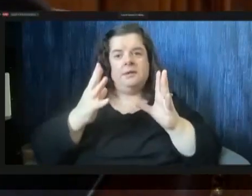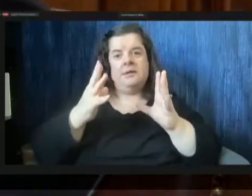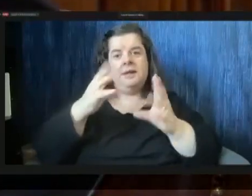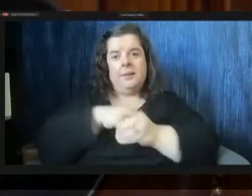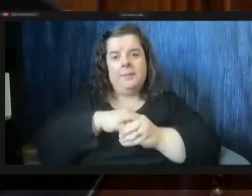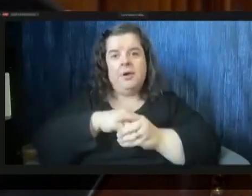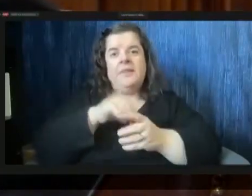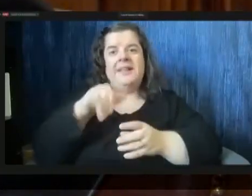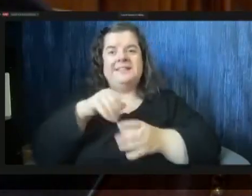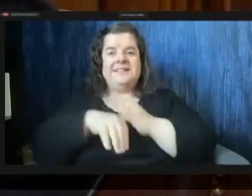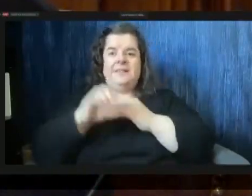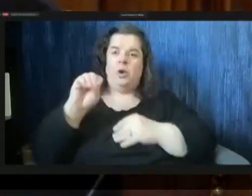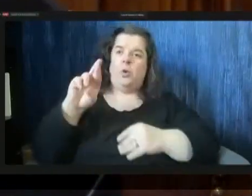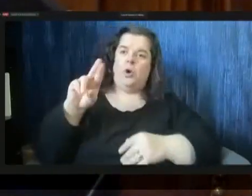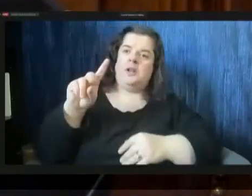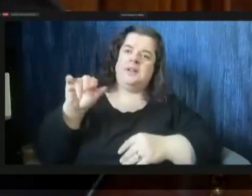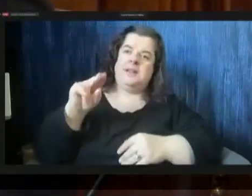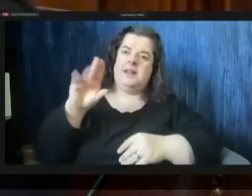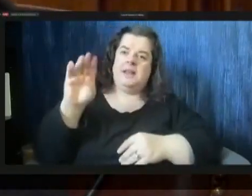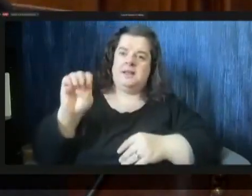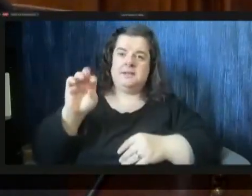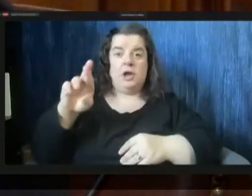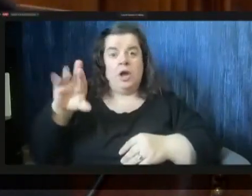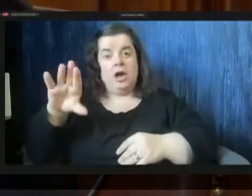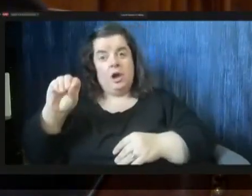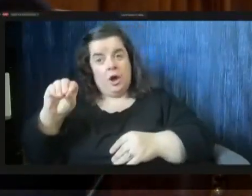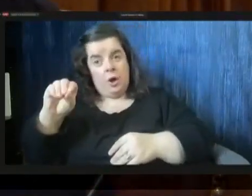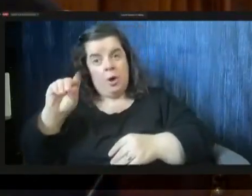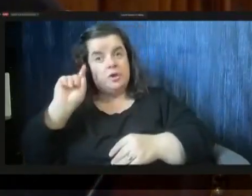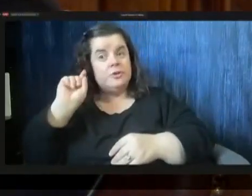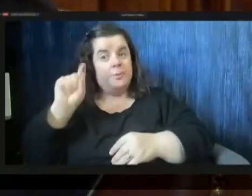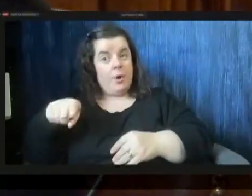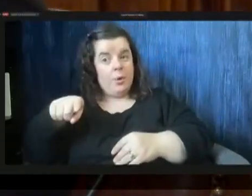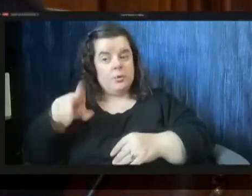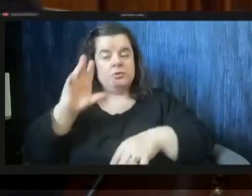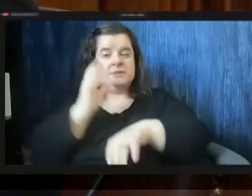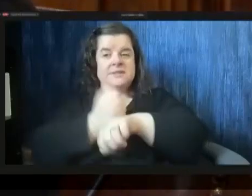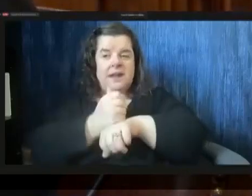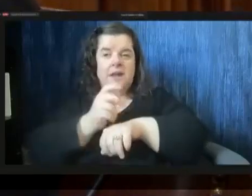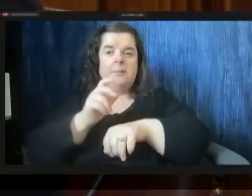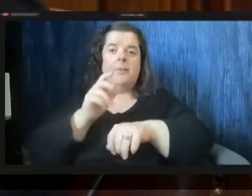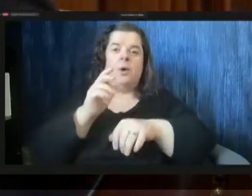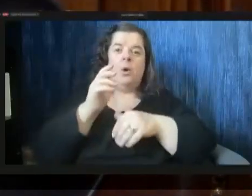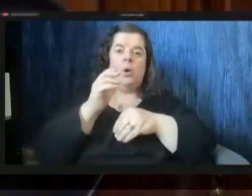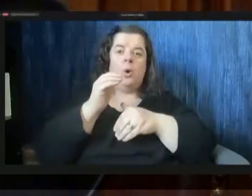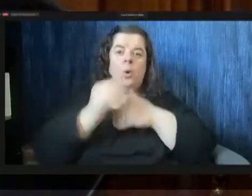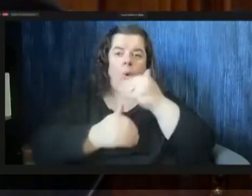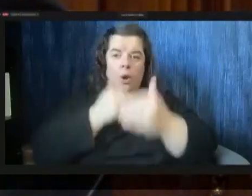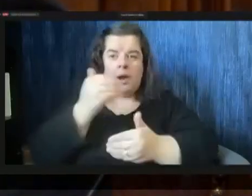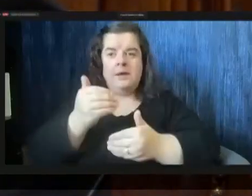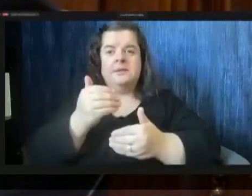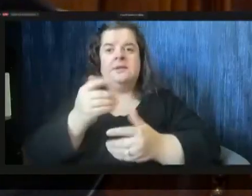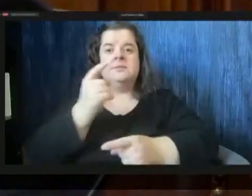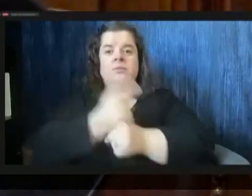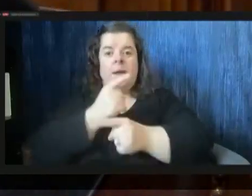So, for example, the RCOs, according to the ordinance, are supposed to establish a democratic and orderly process by which we collect